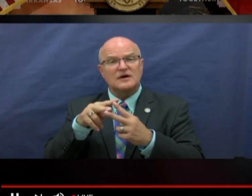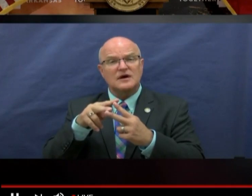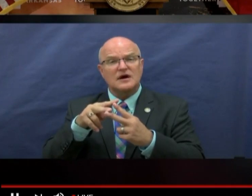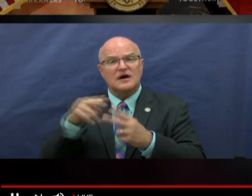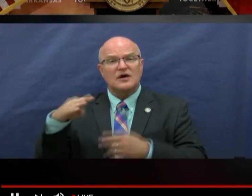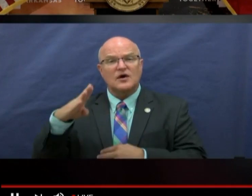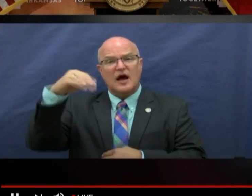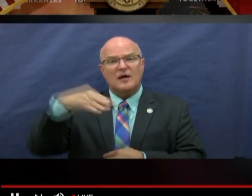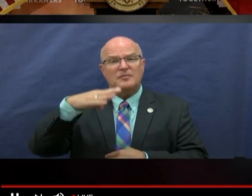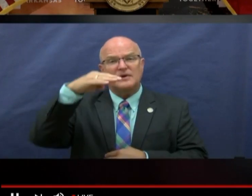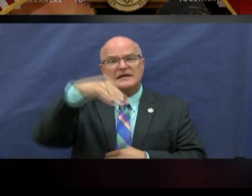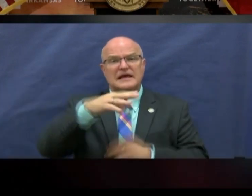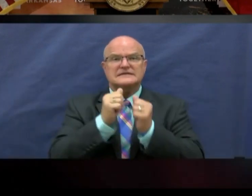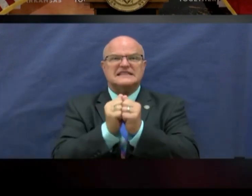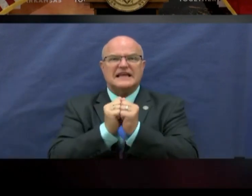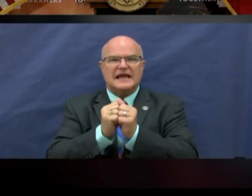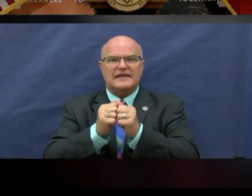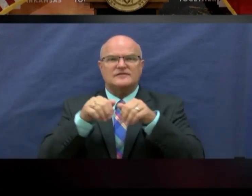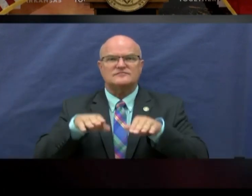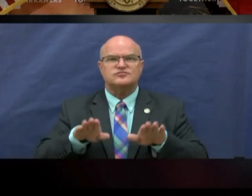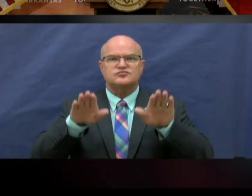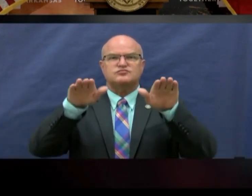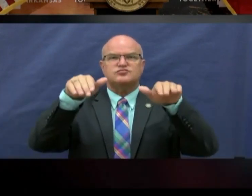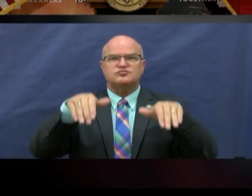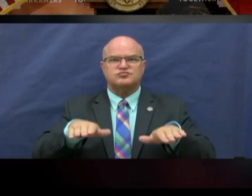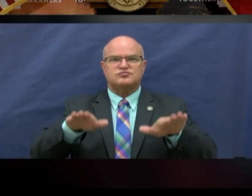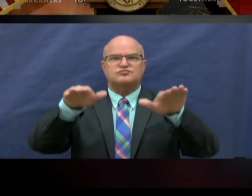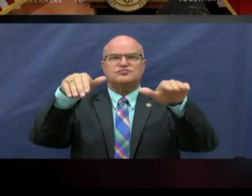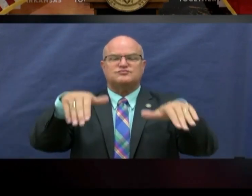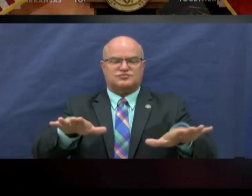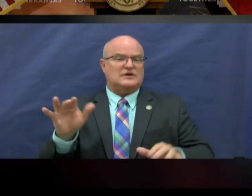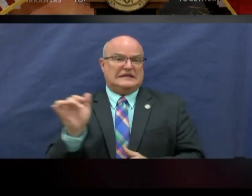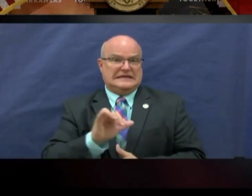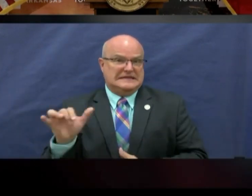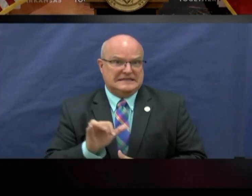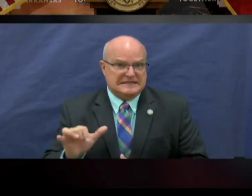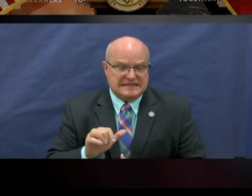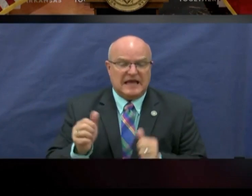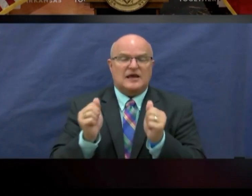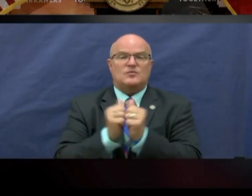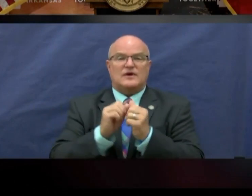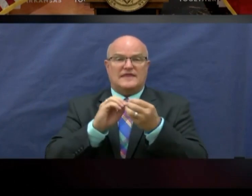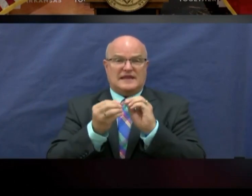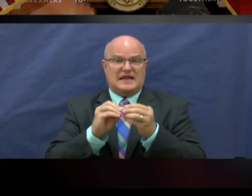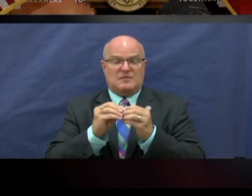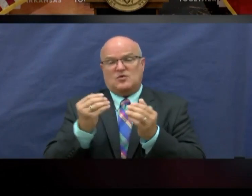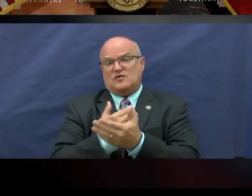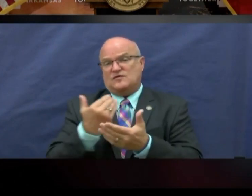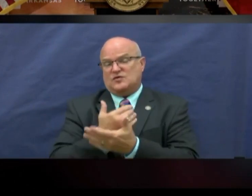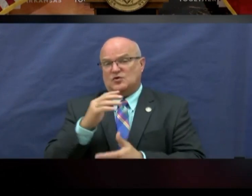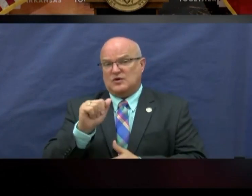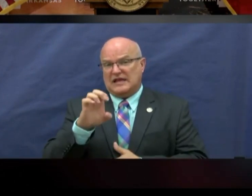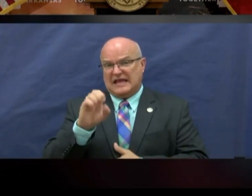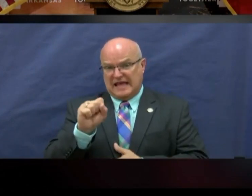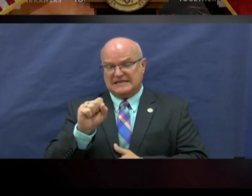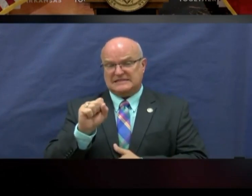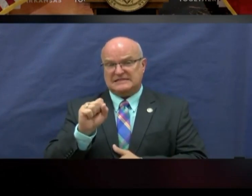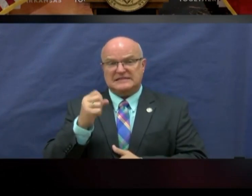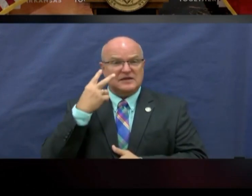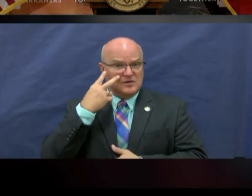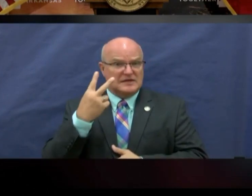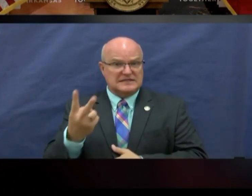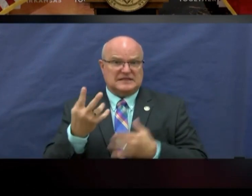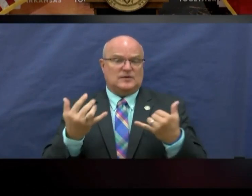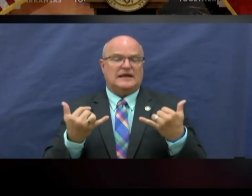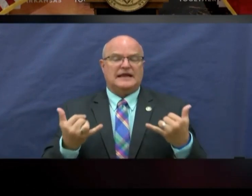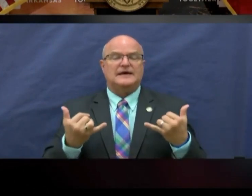and down right together. I mean, there's hardly any difference in terms of the number of new cases that we see